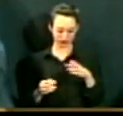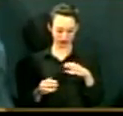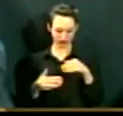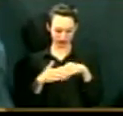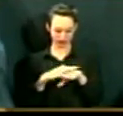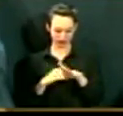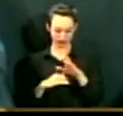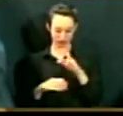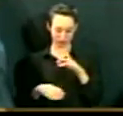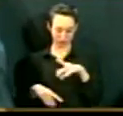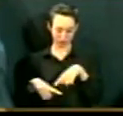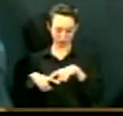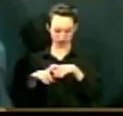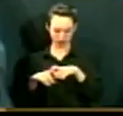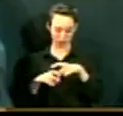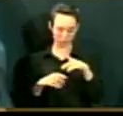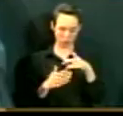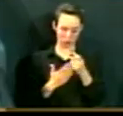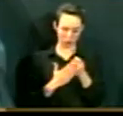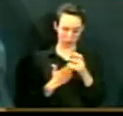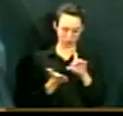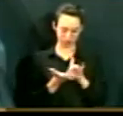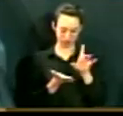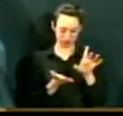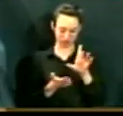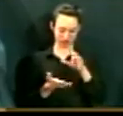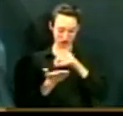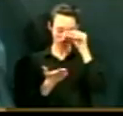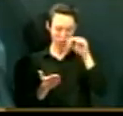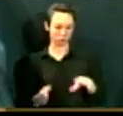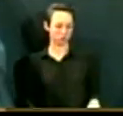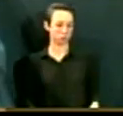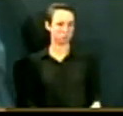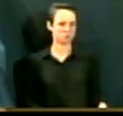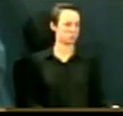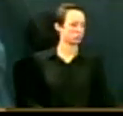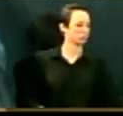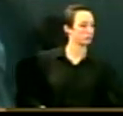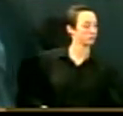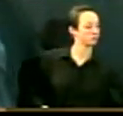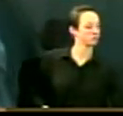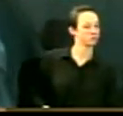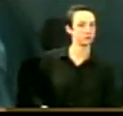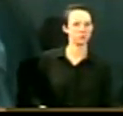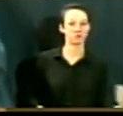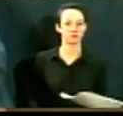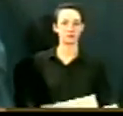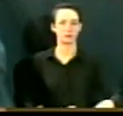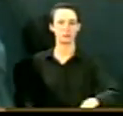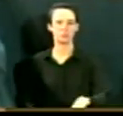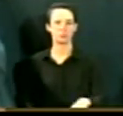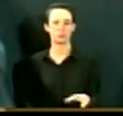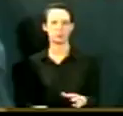amended. Second. Motion by Mr. Norman, seconded by Ms. Owen. Any discussion?